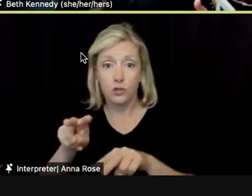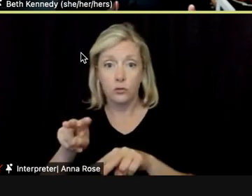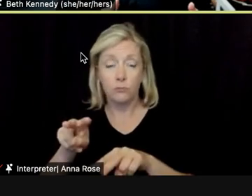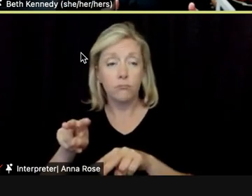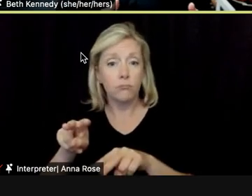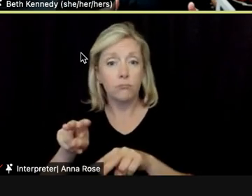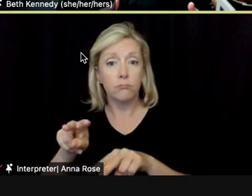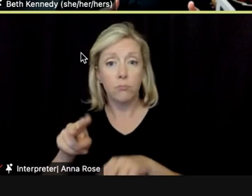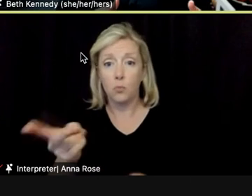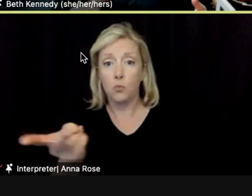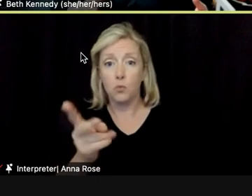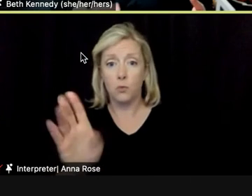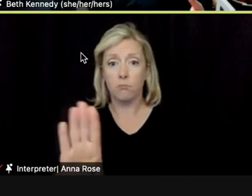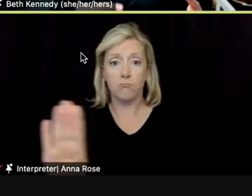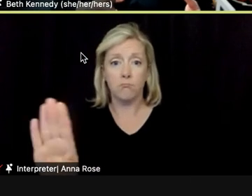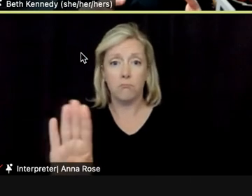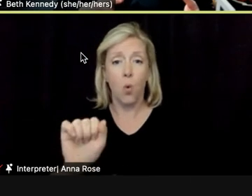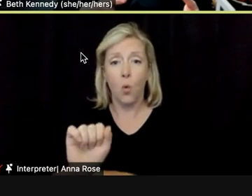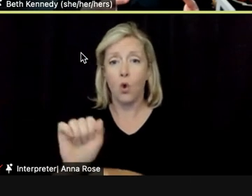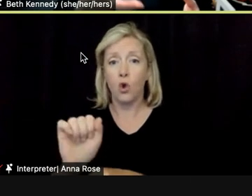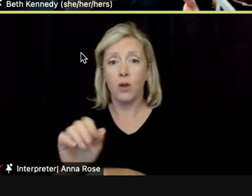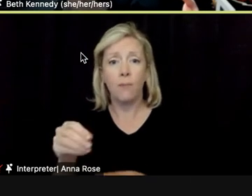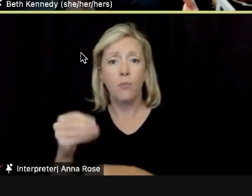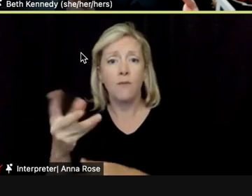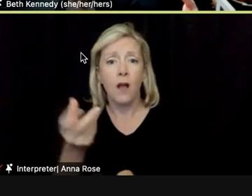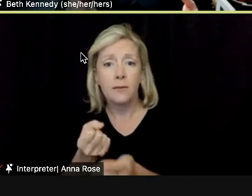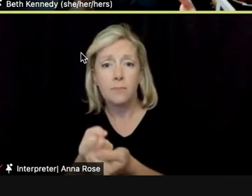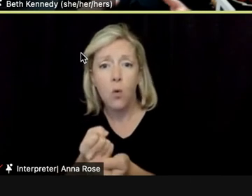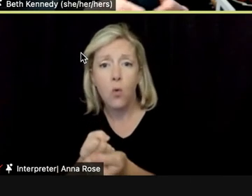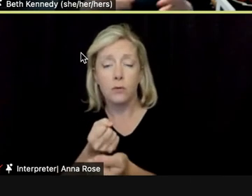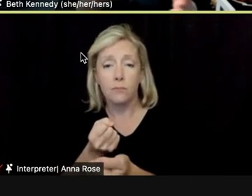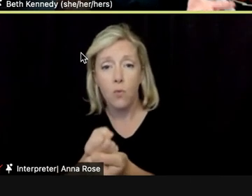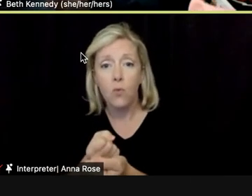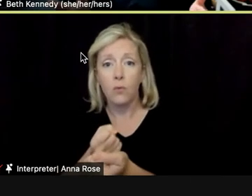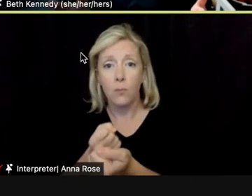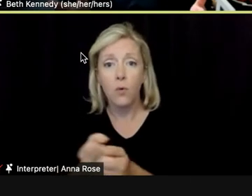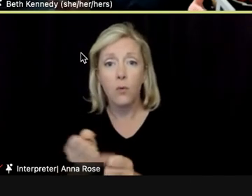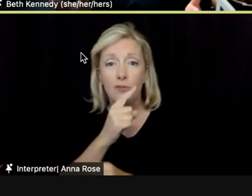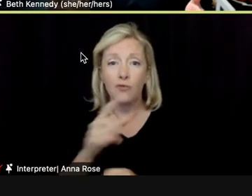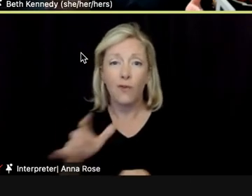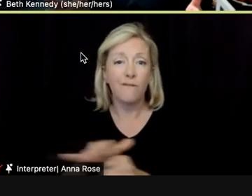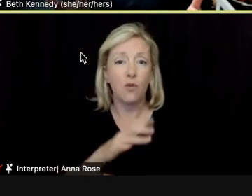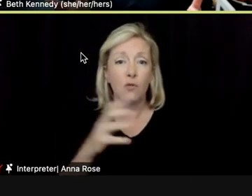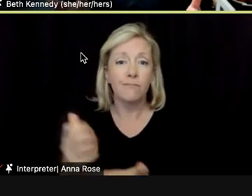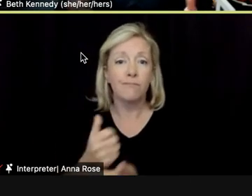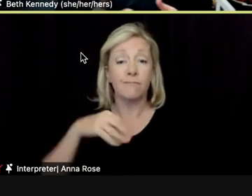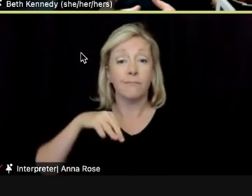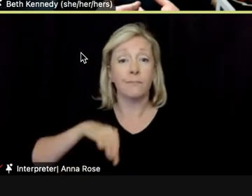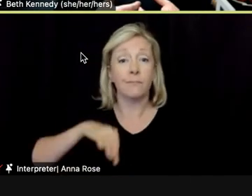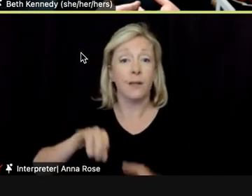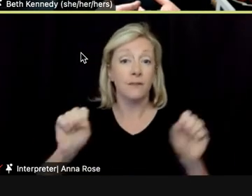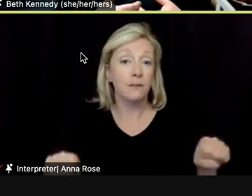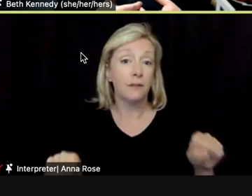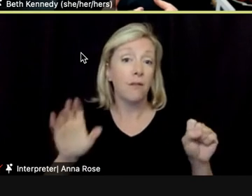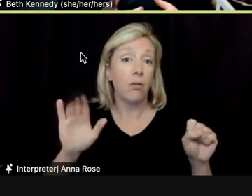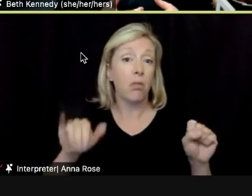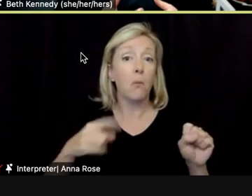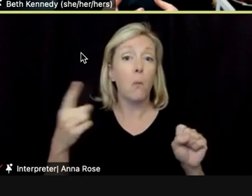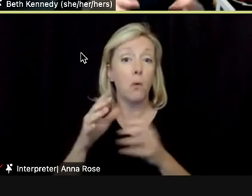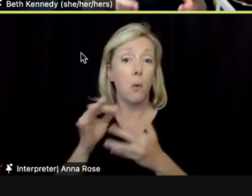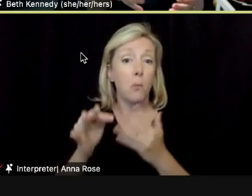with that student and support the student to get every benefit from that lesson.